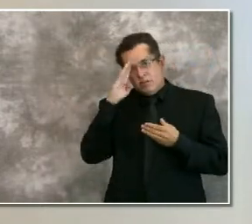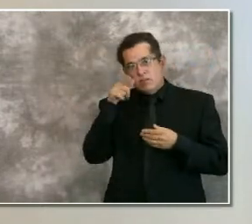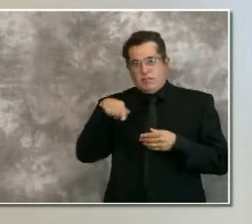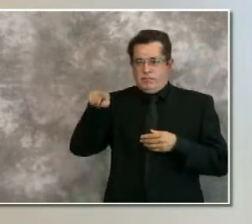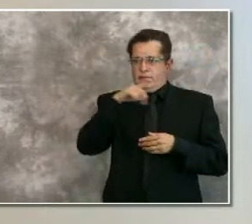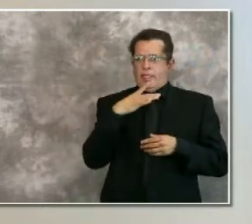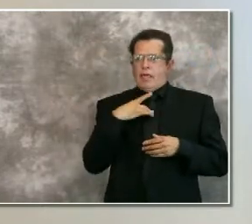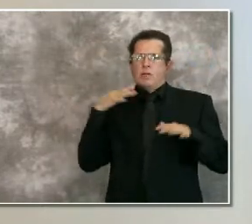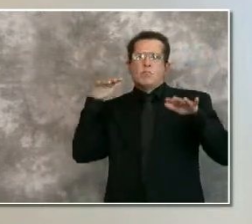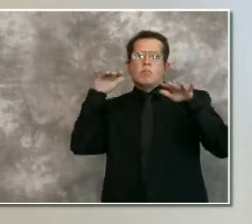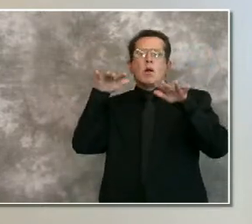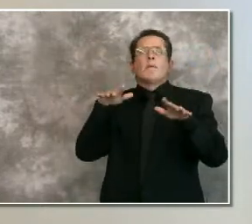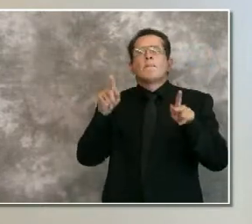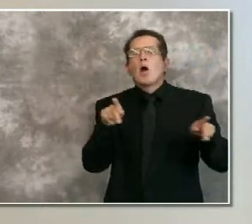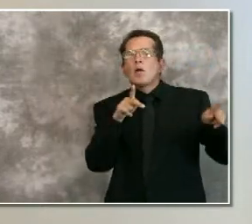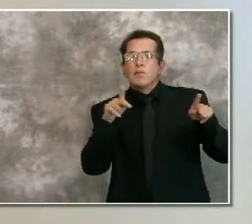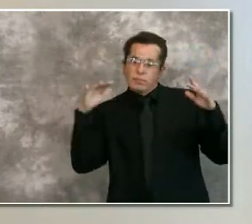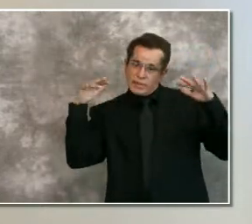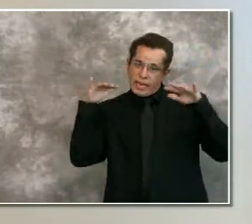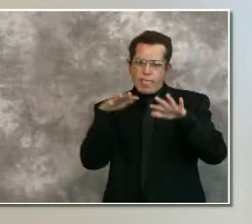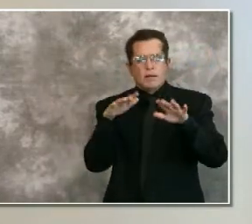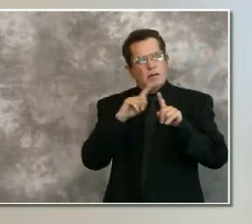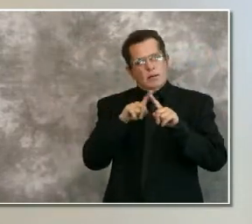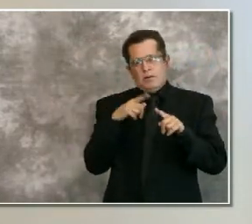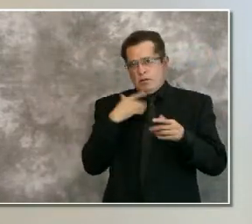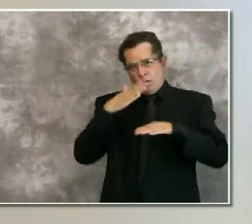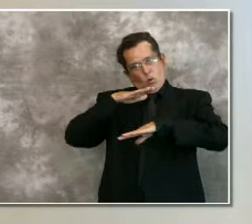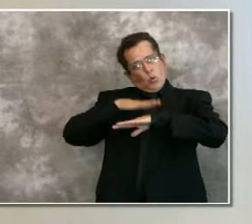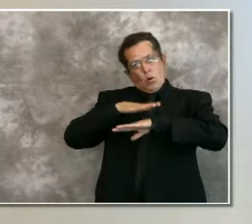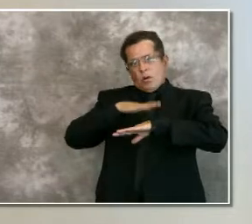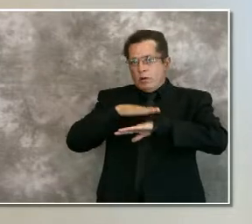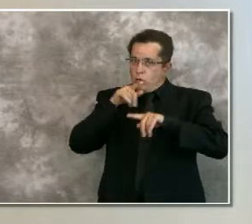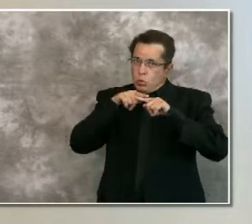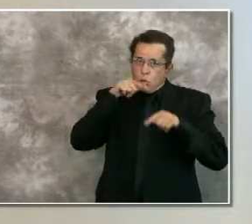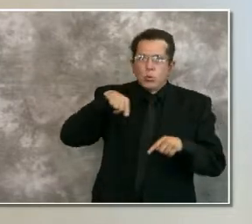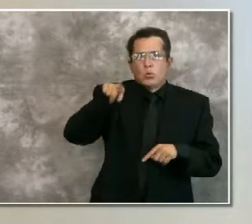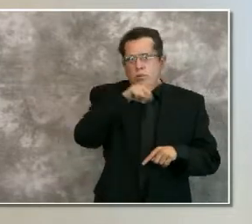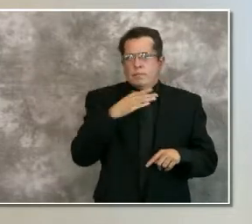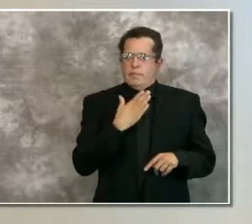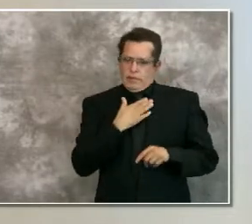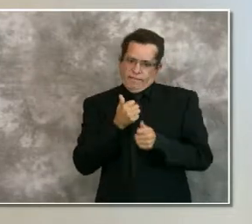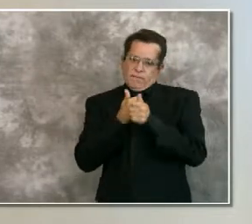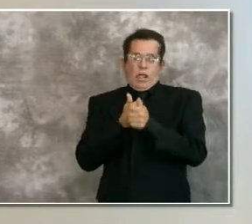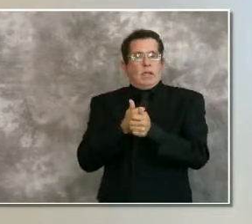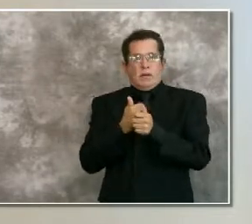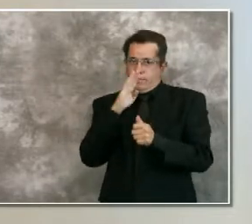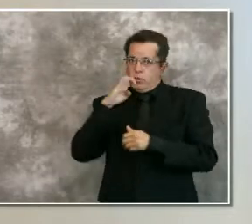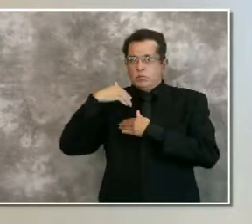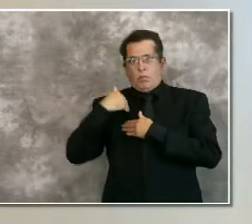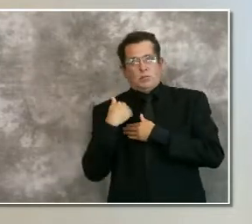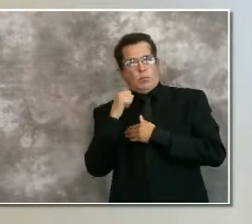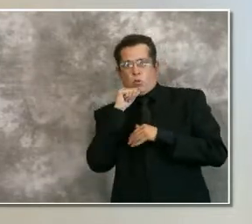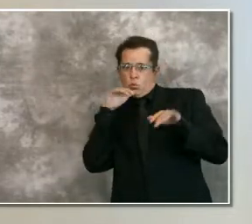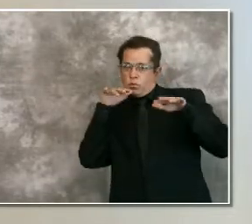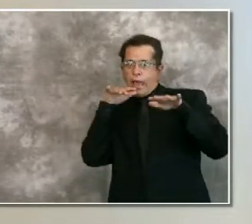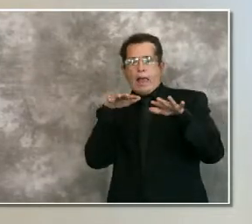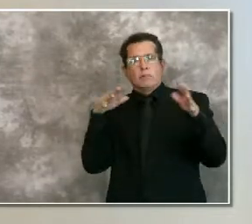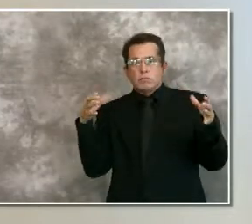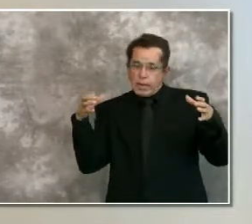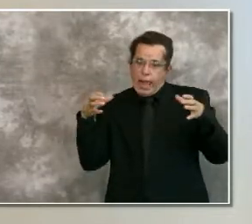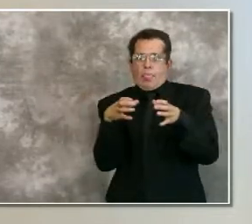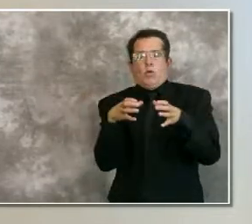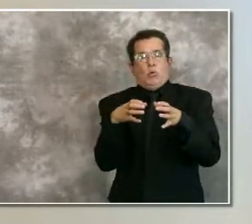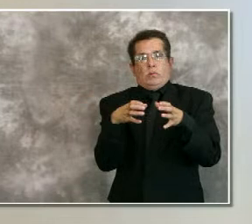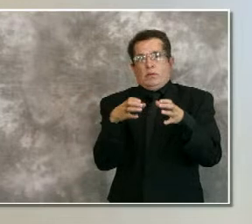to gather, and we are strongly encouraging San Diegans to please be responsible and avoid gatherings, avoid indoor